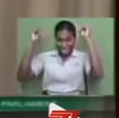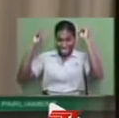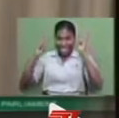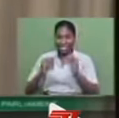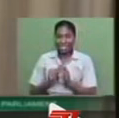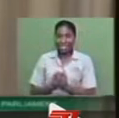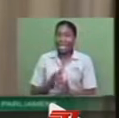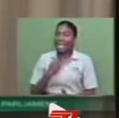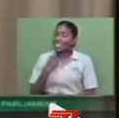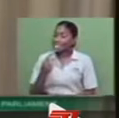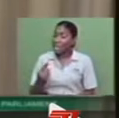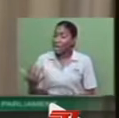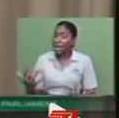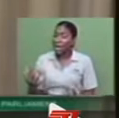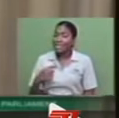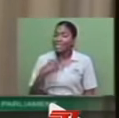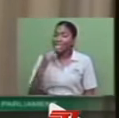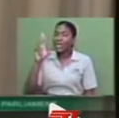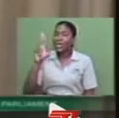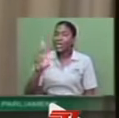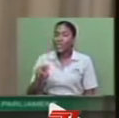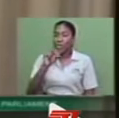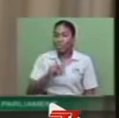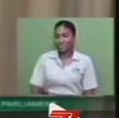is no. The answer is no.